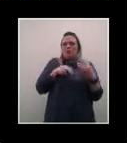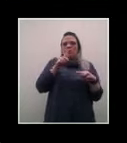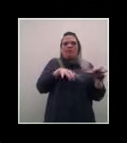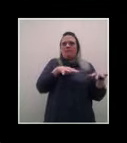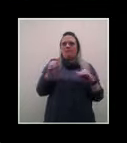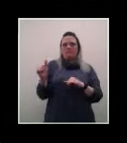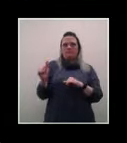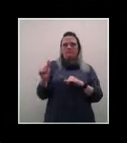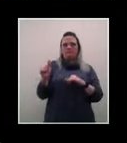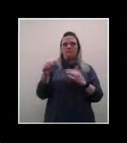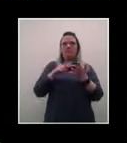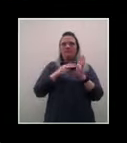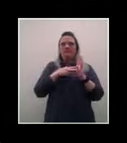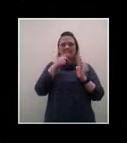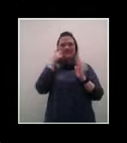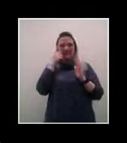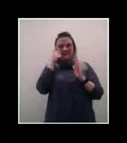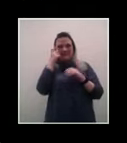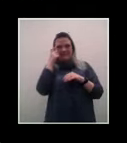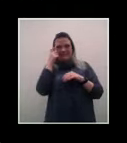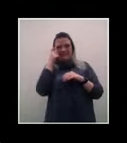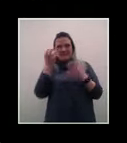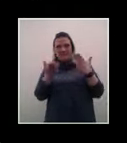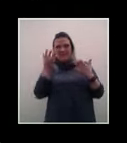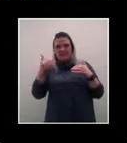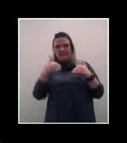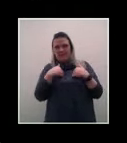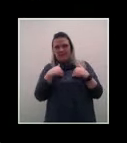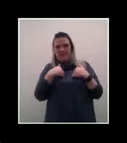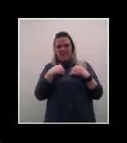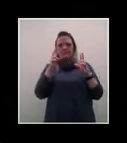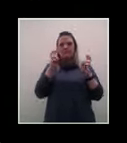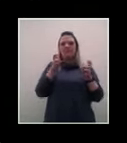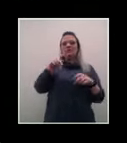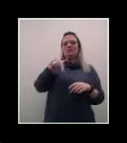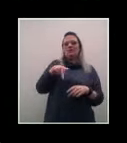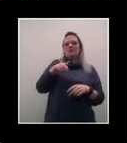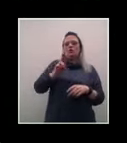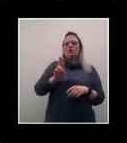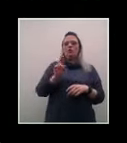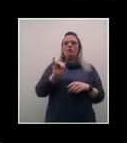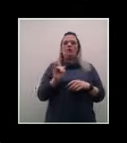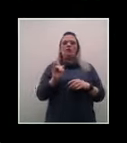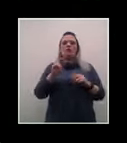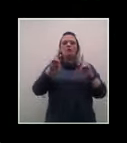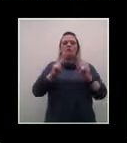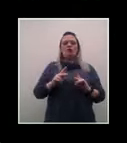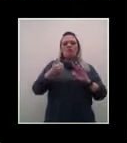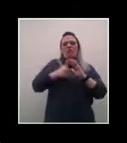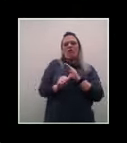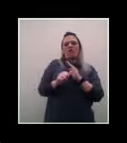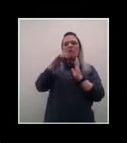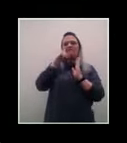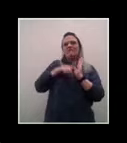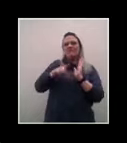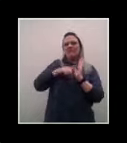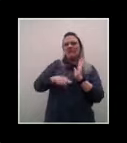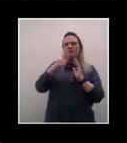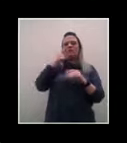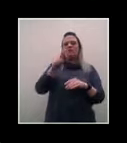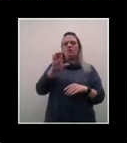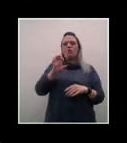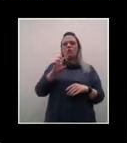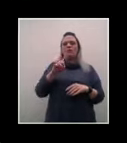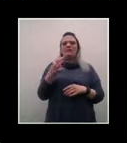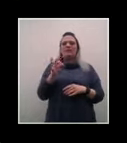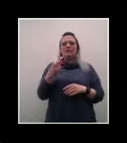are suspicious of having COVID-19. You are a PUI, person under investigation for COVID-19. So until we know